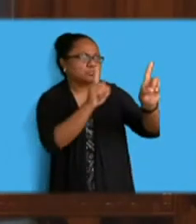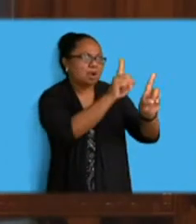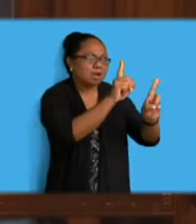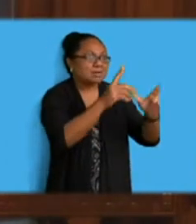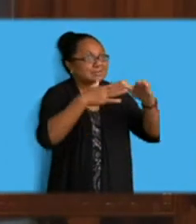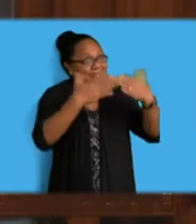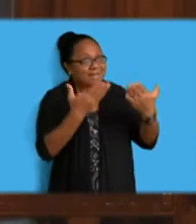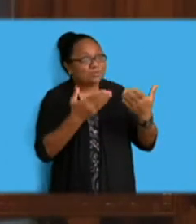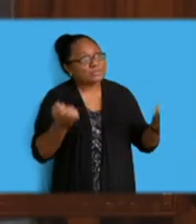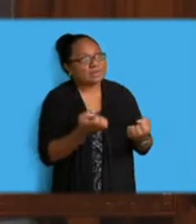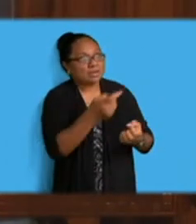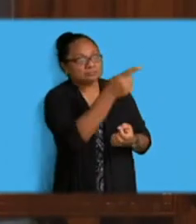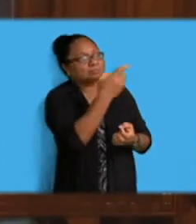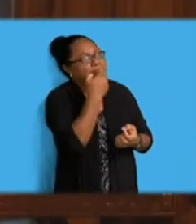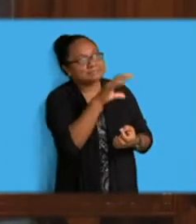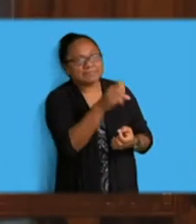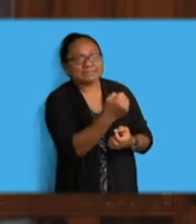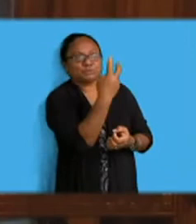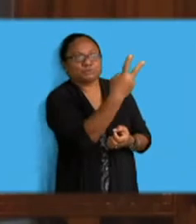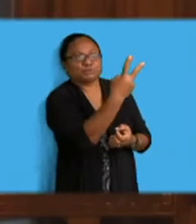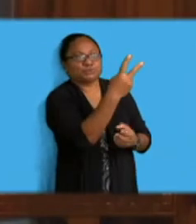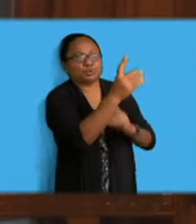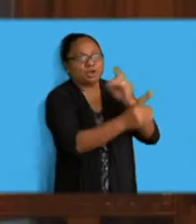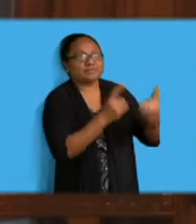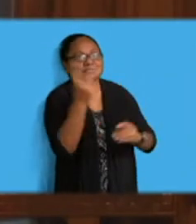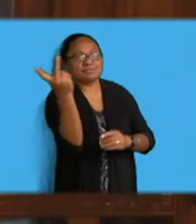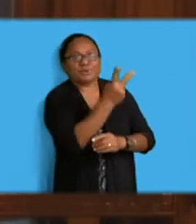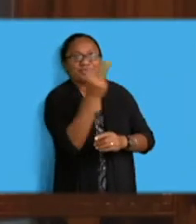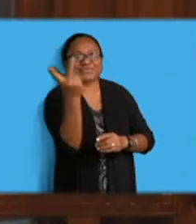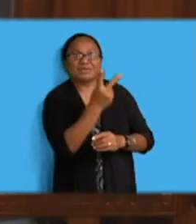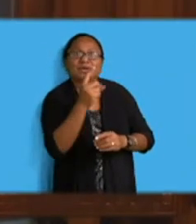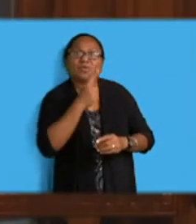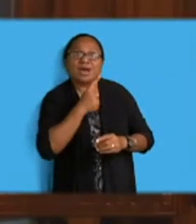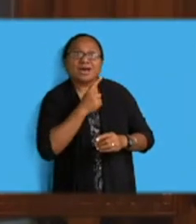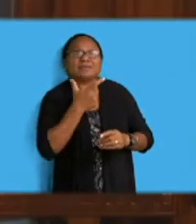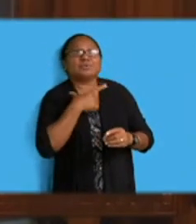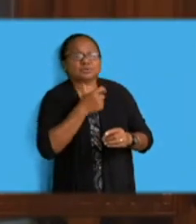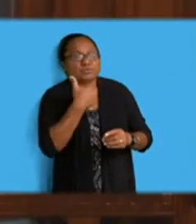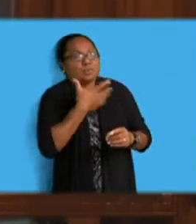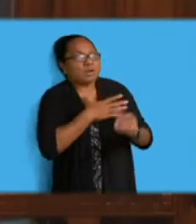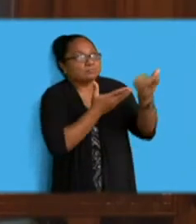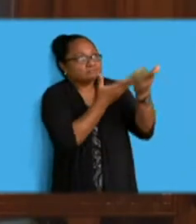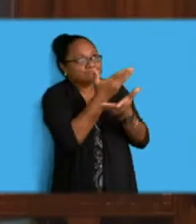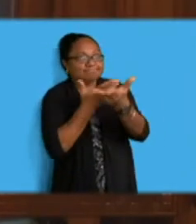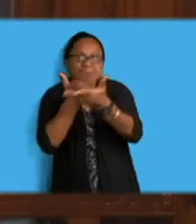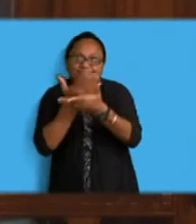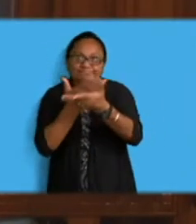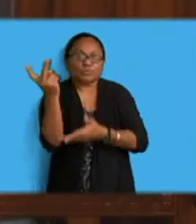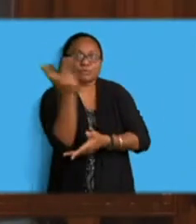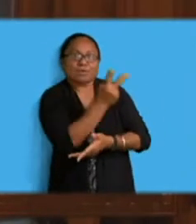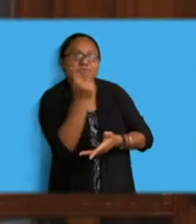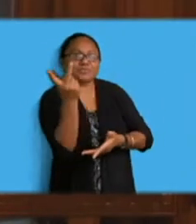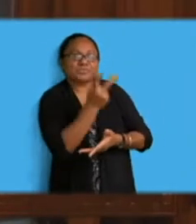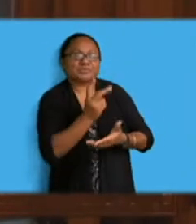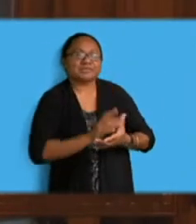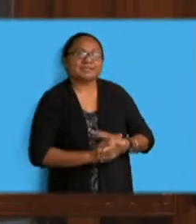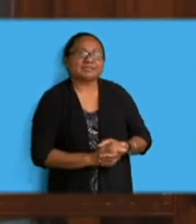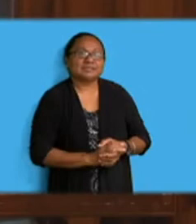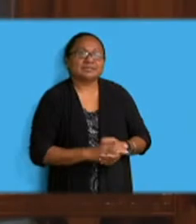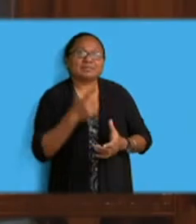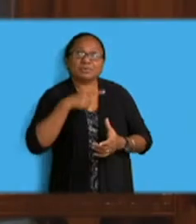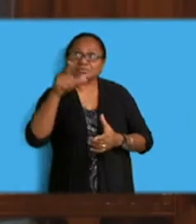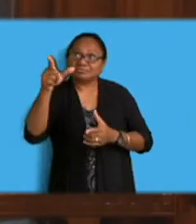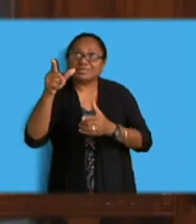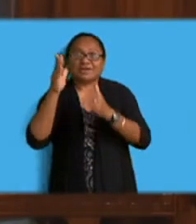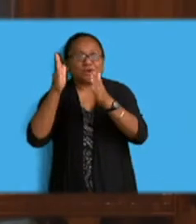now encourage the other body to have 2 conferences each year so that we can engage with them more meaningfully. Our different sections